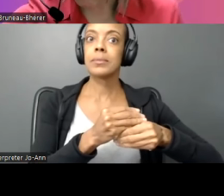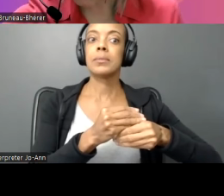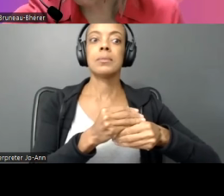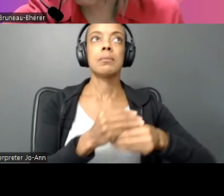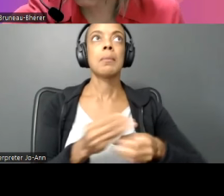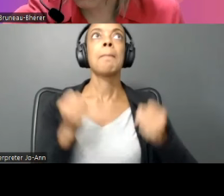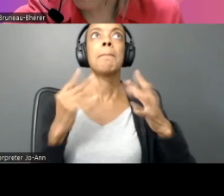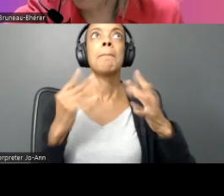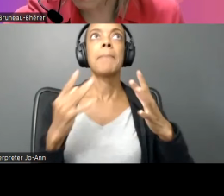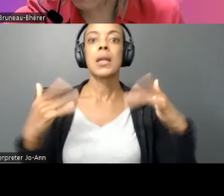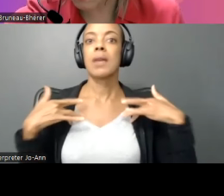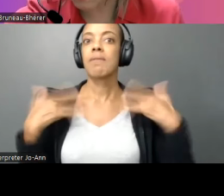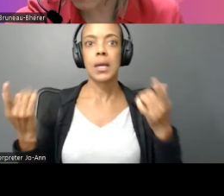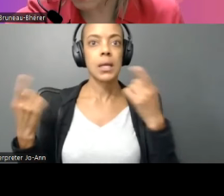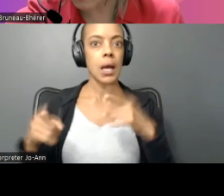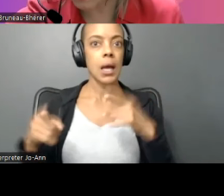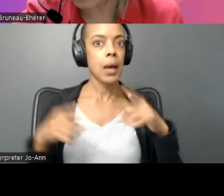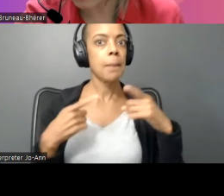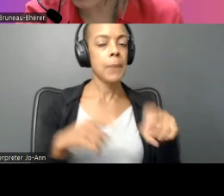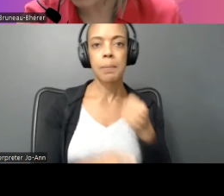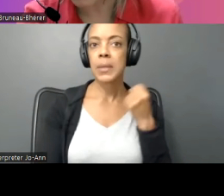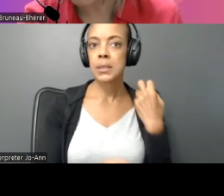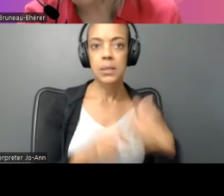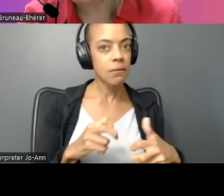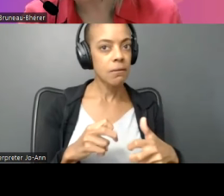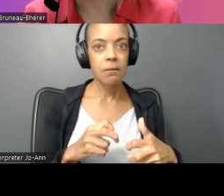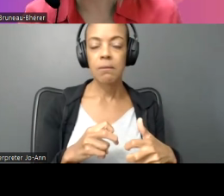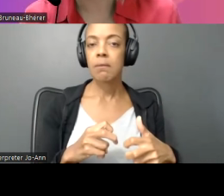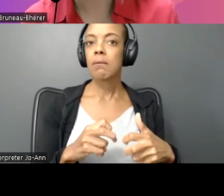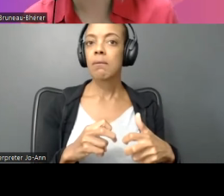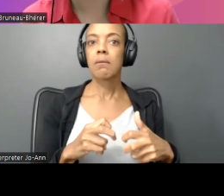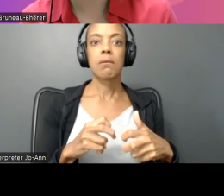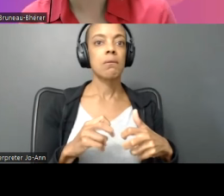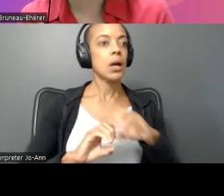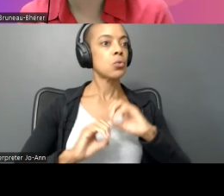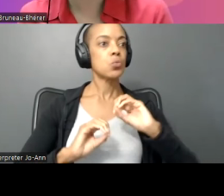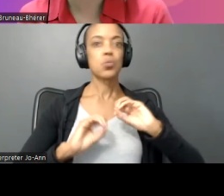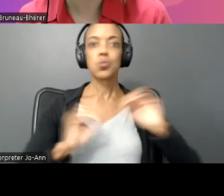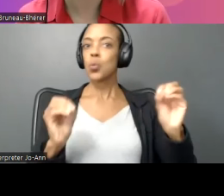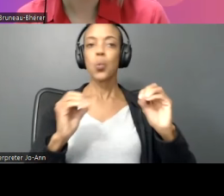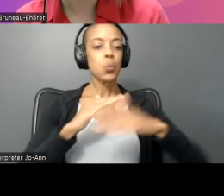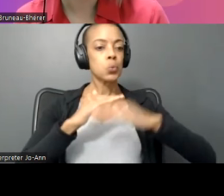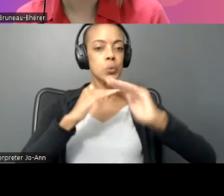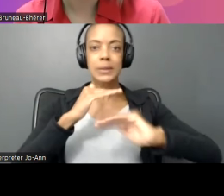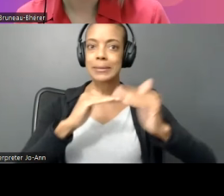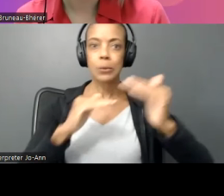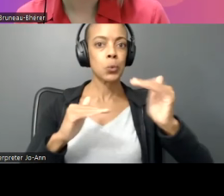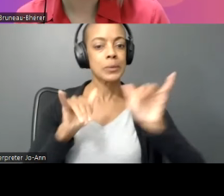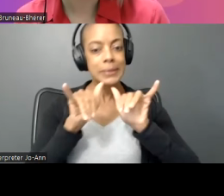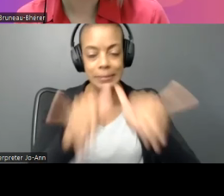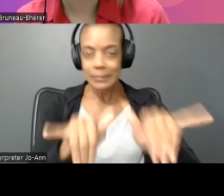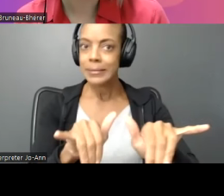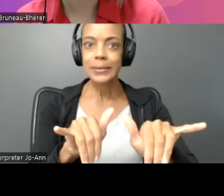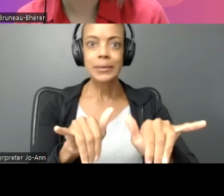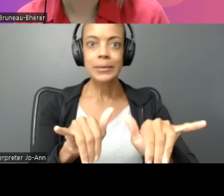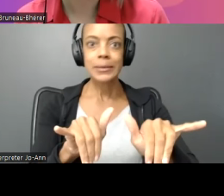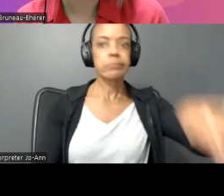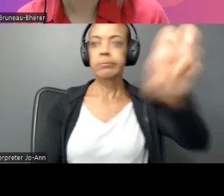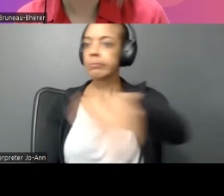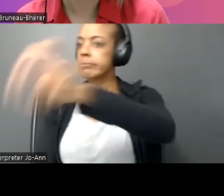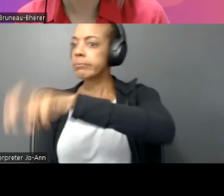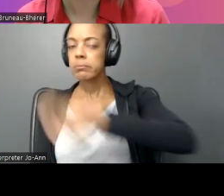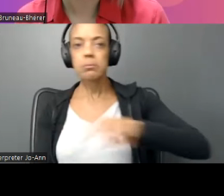Jeremy. There's been instability in his life, and he's still not in a stable spot. So we could think that